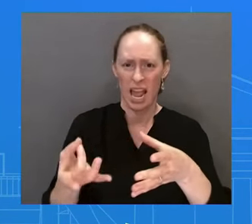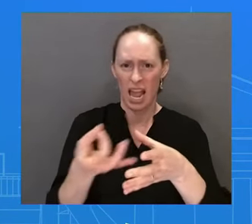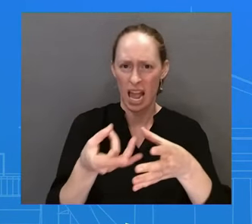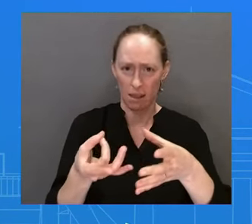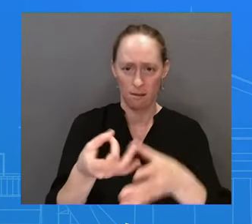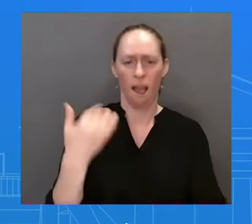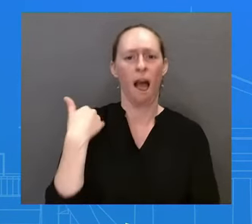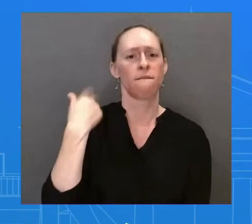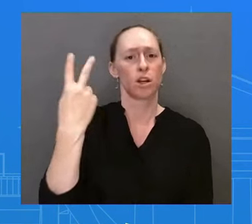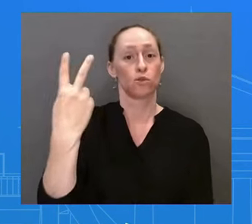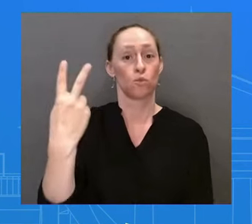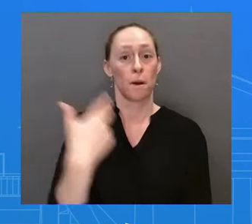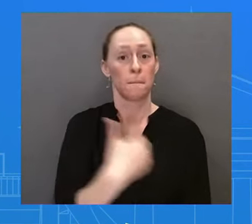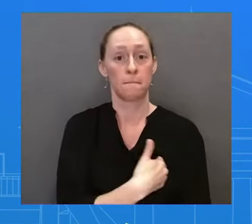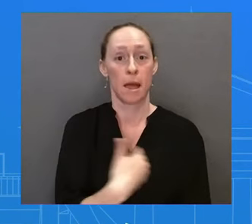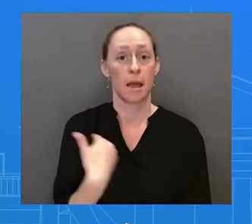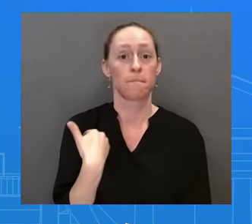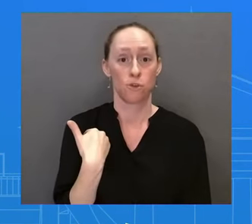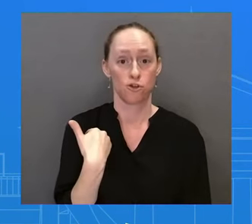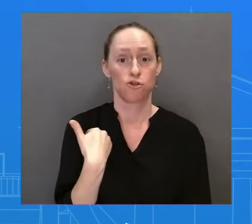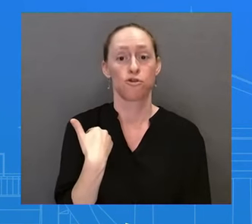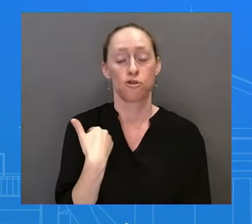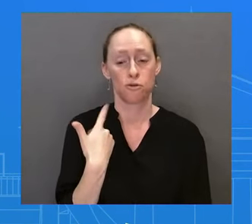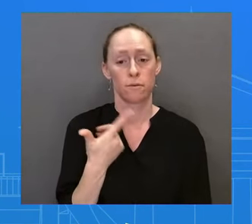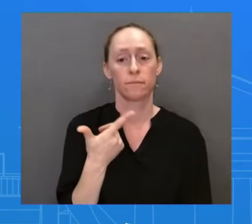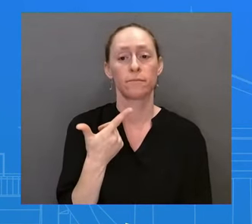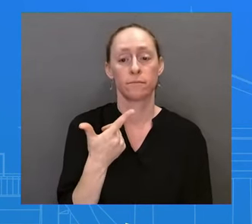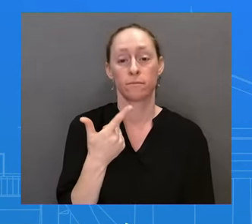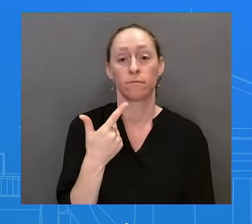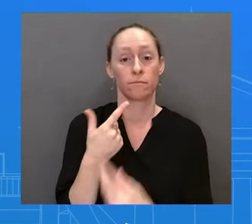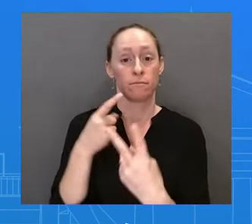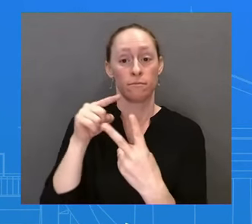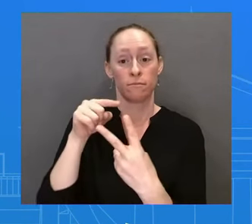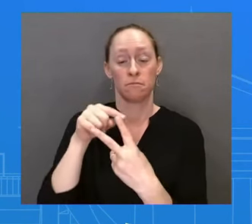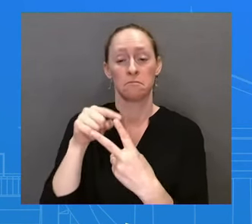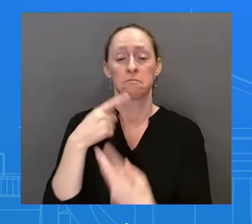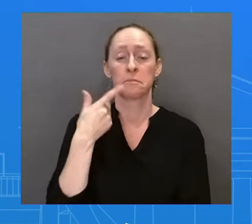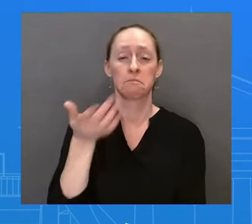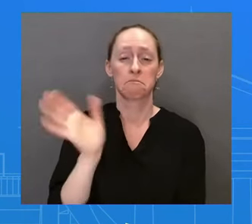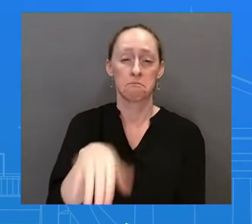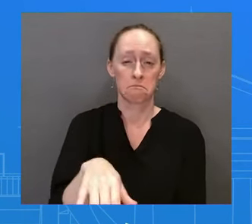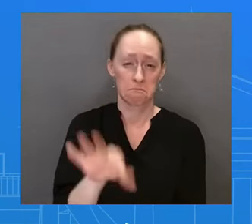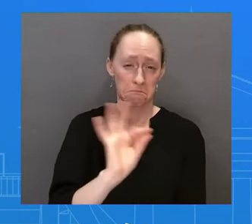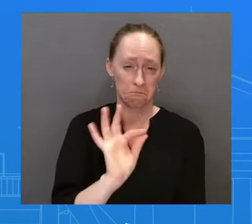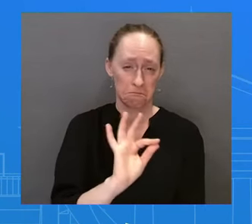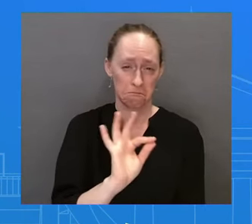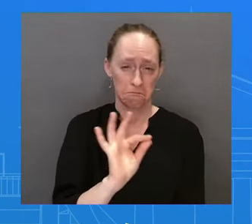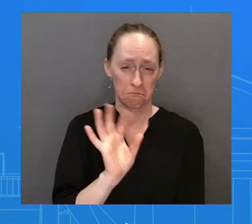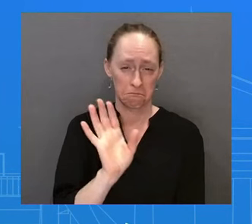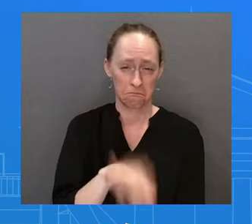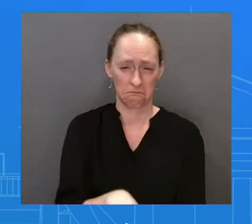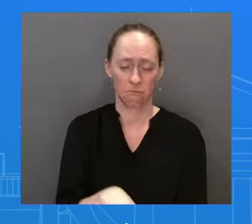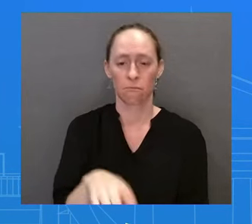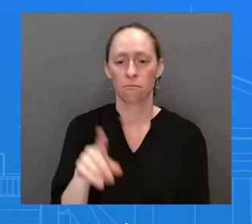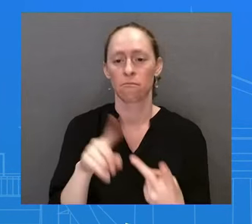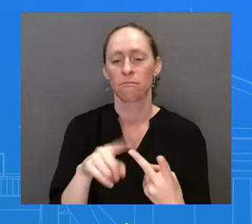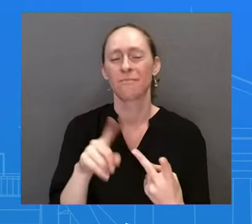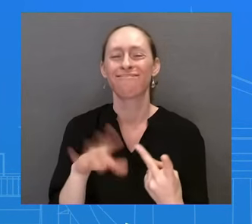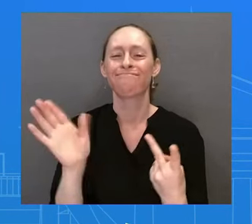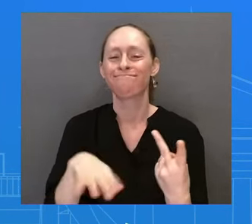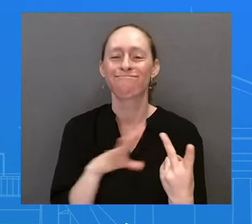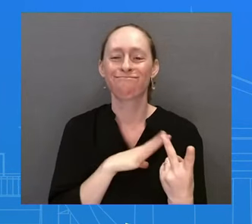lock on the bathroom door. So is there a reason, perhaps, to have a discussion with some folks on the Hill